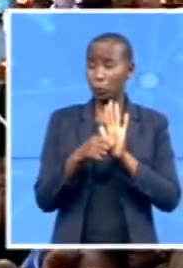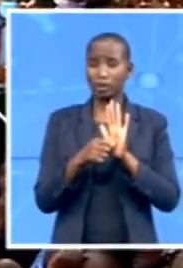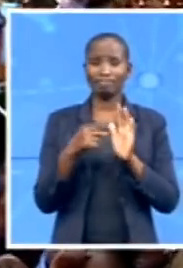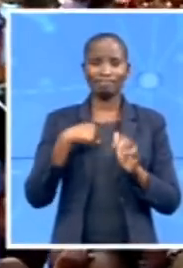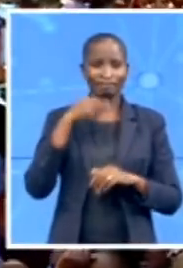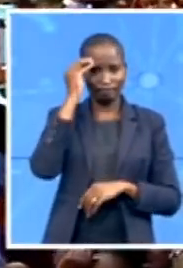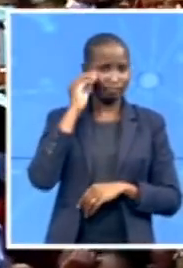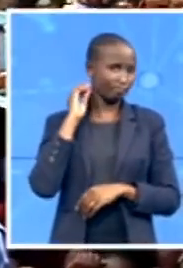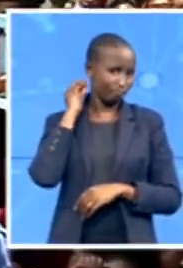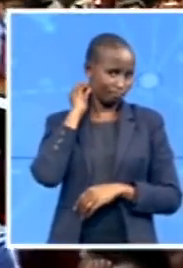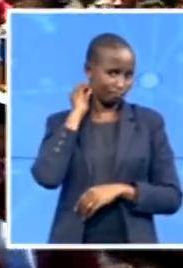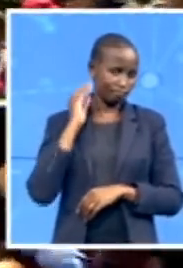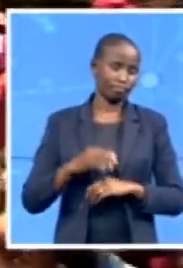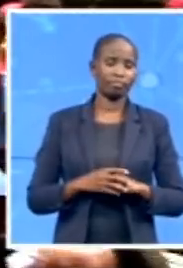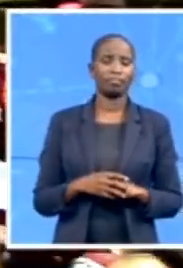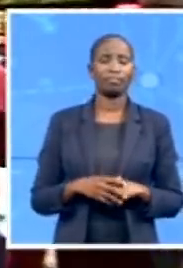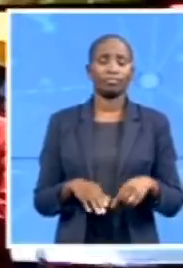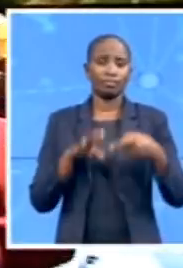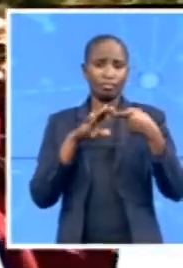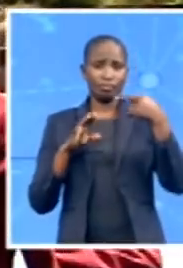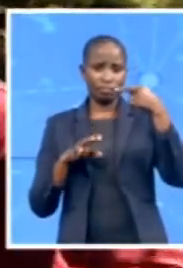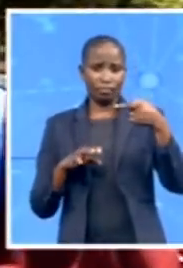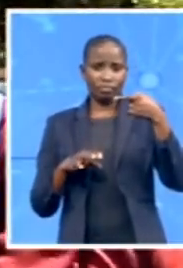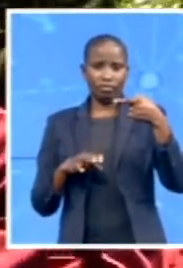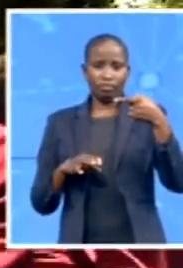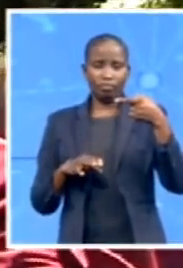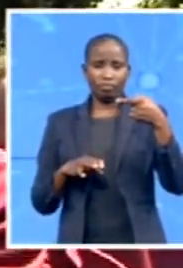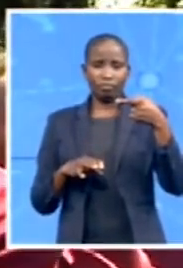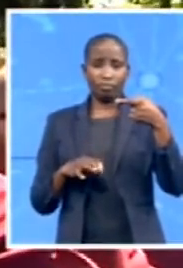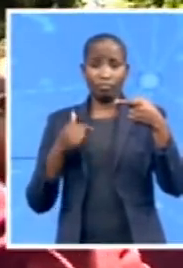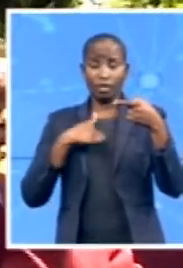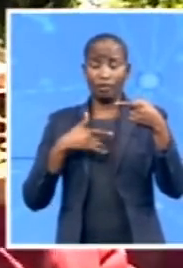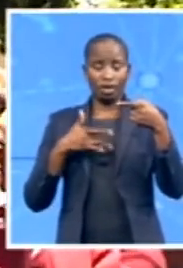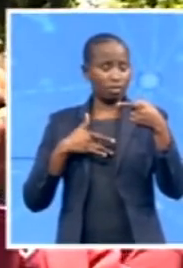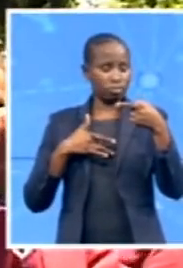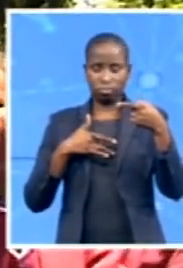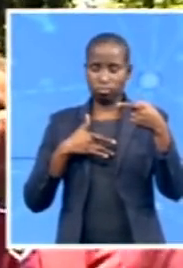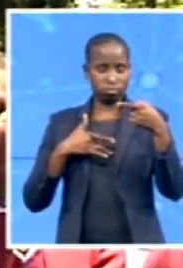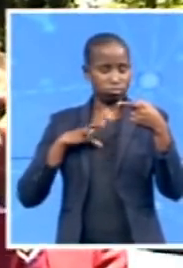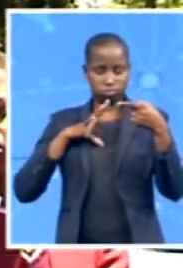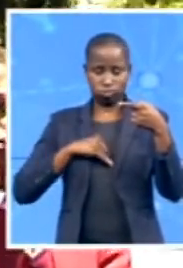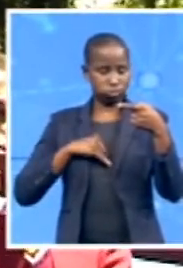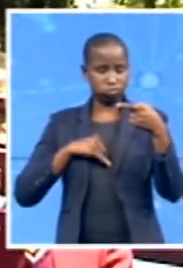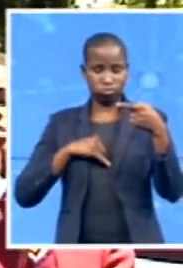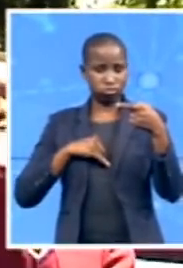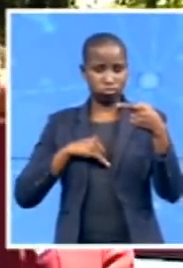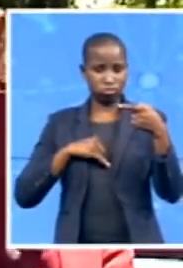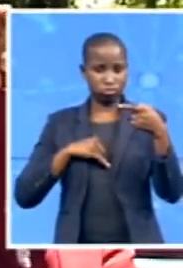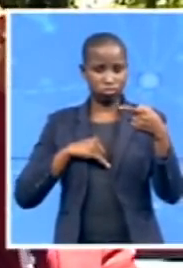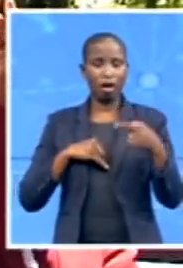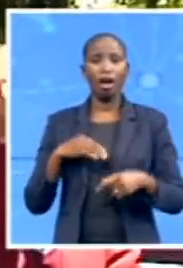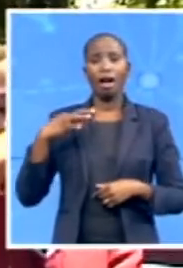The first one that is very worrying and disturbing is that girls feel they are not safe here. Yeah.